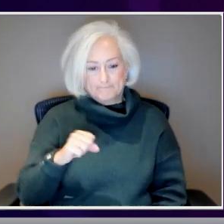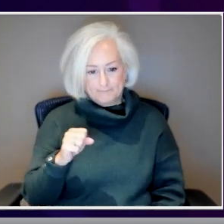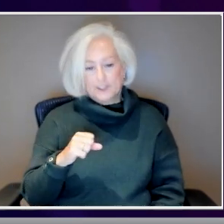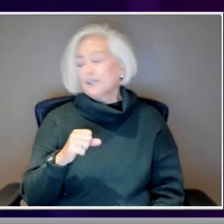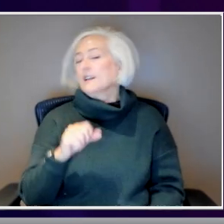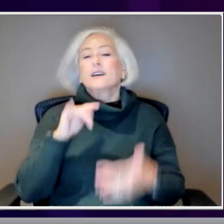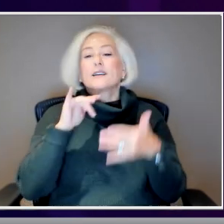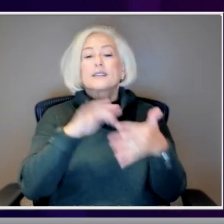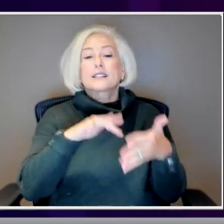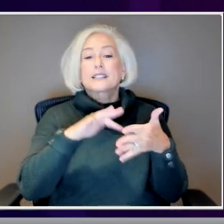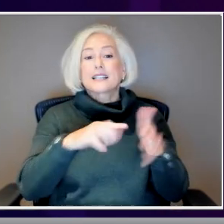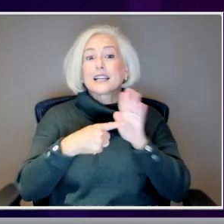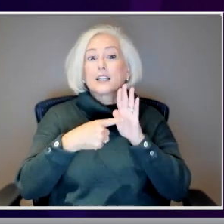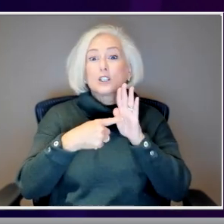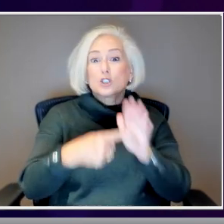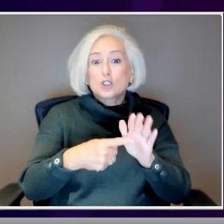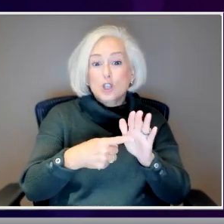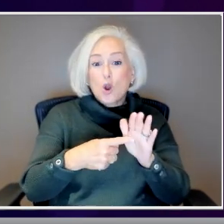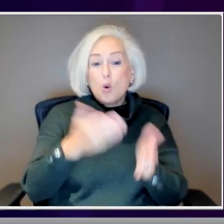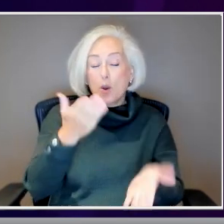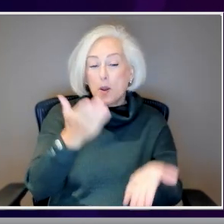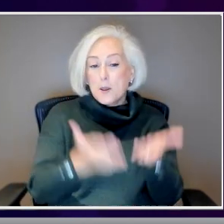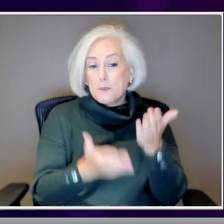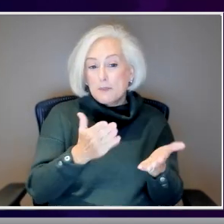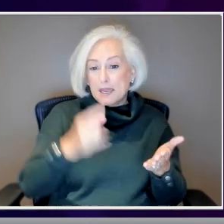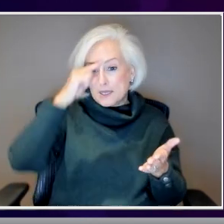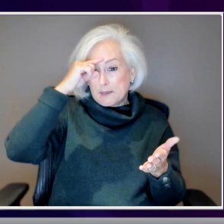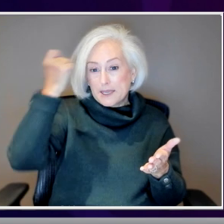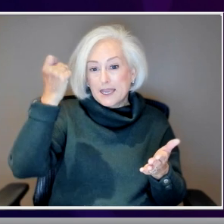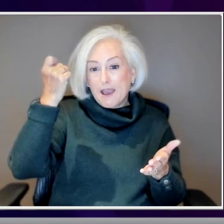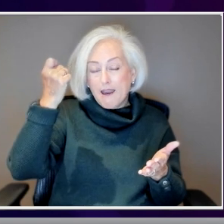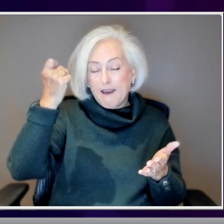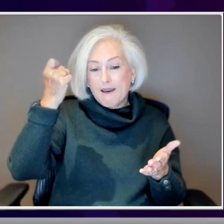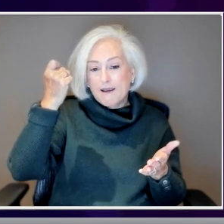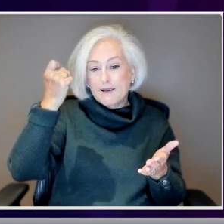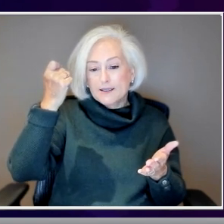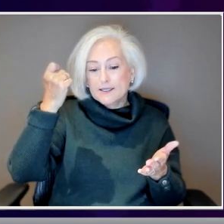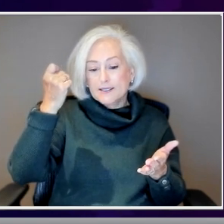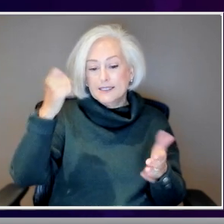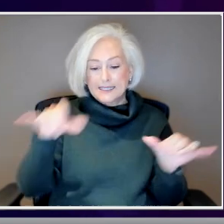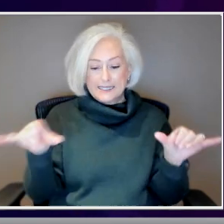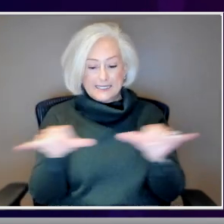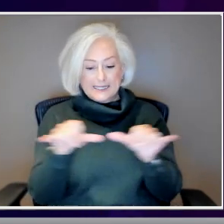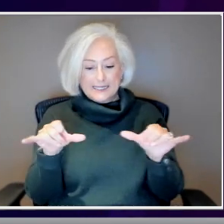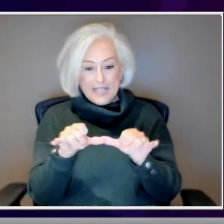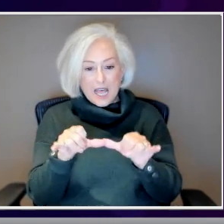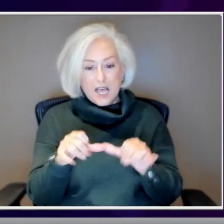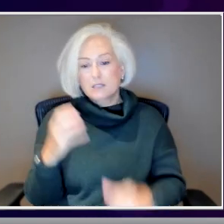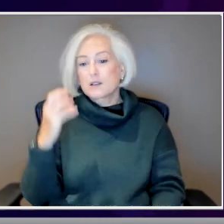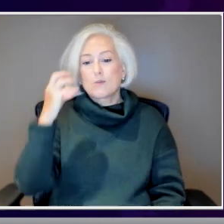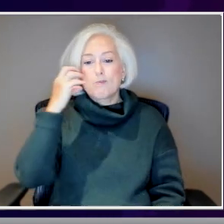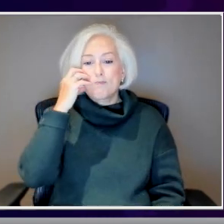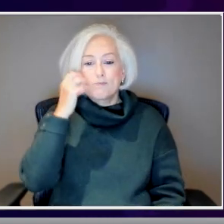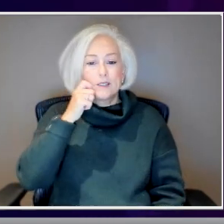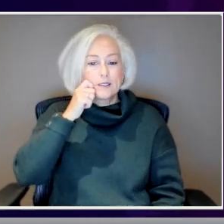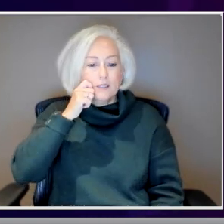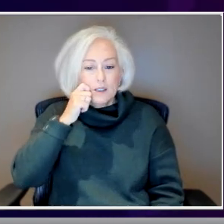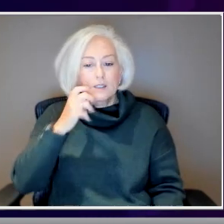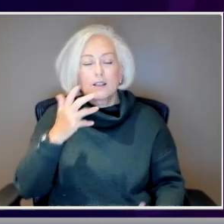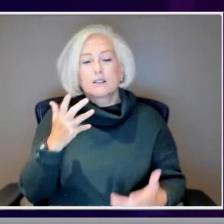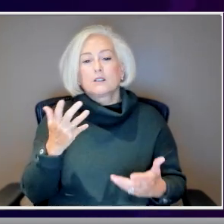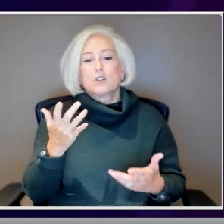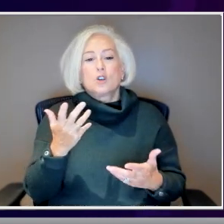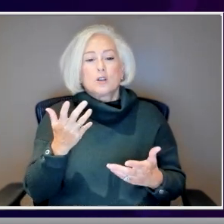that maybe because of different size and fat content, men tend to have more